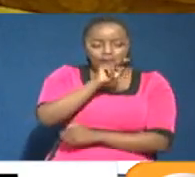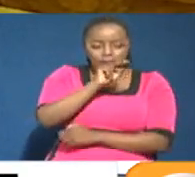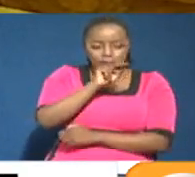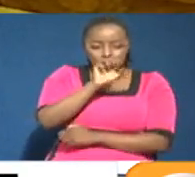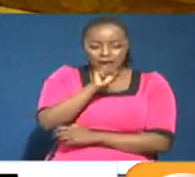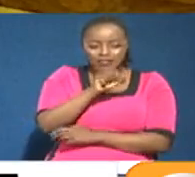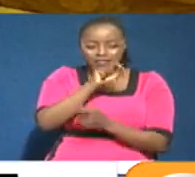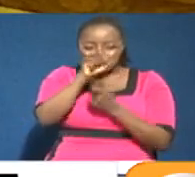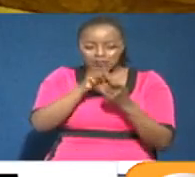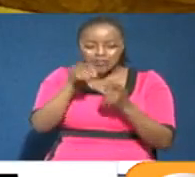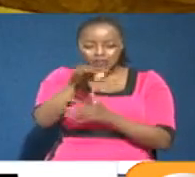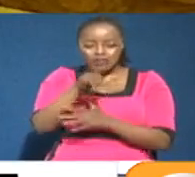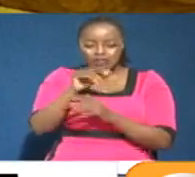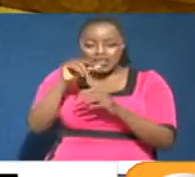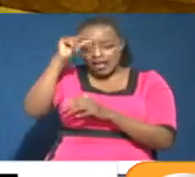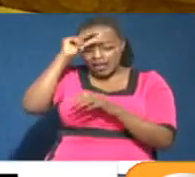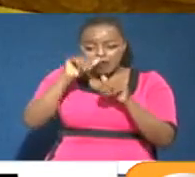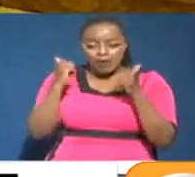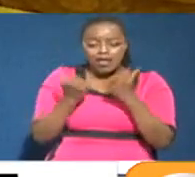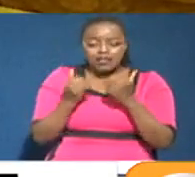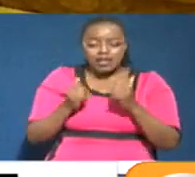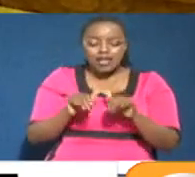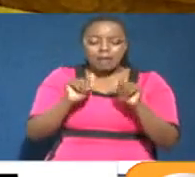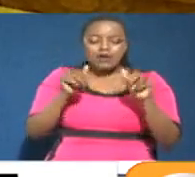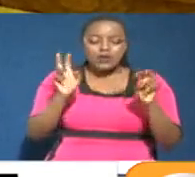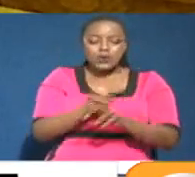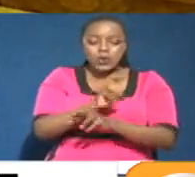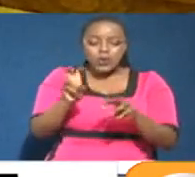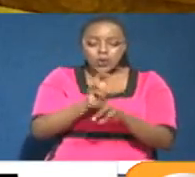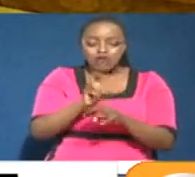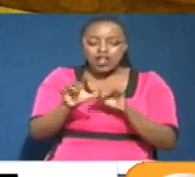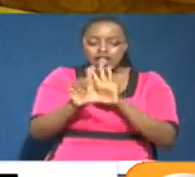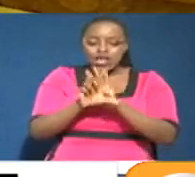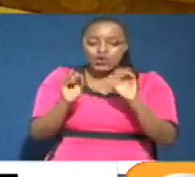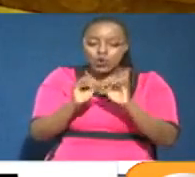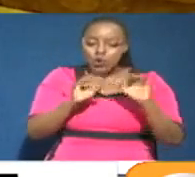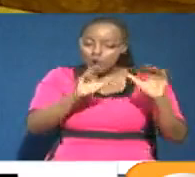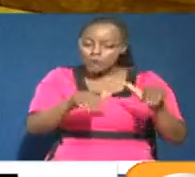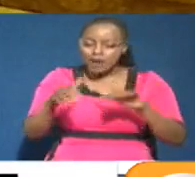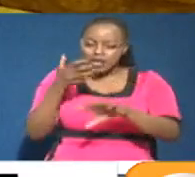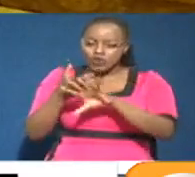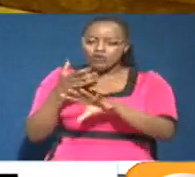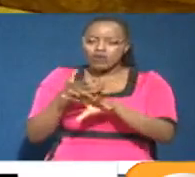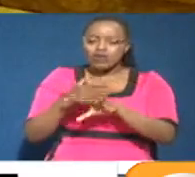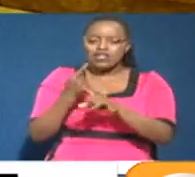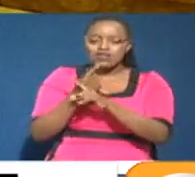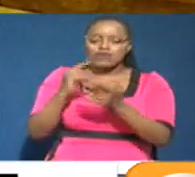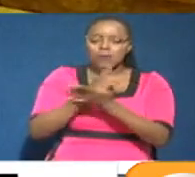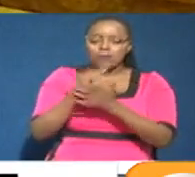areas, with government agencies yet to enforce a crackdown on illegal mines across the country.